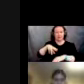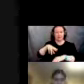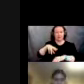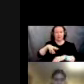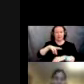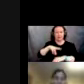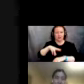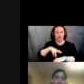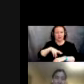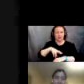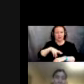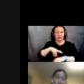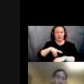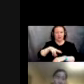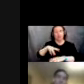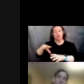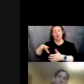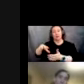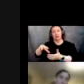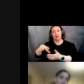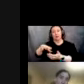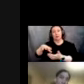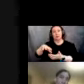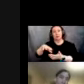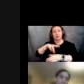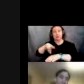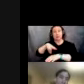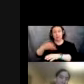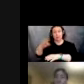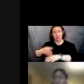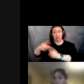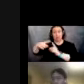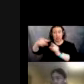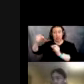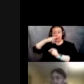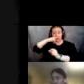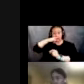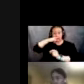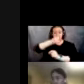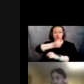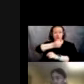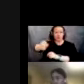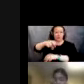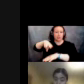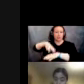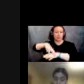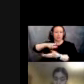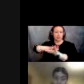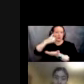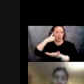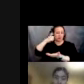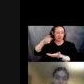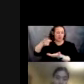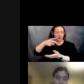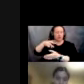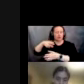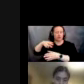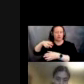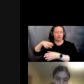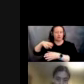/ Japanese kids were, I think, sent to the Native schools because they were Native American or